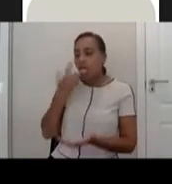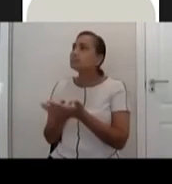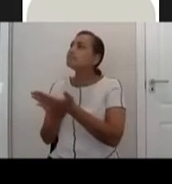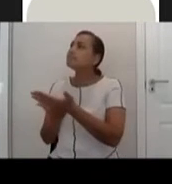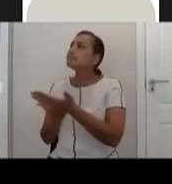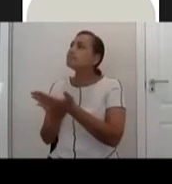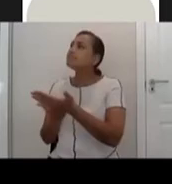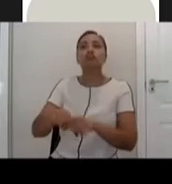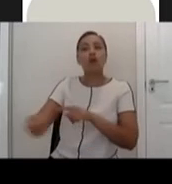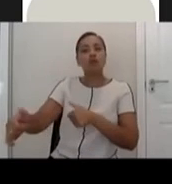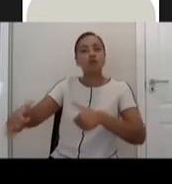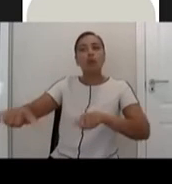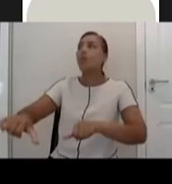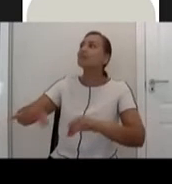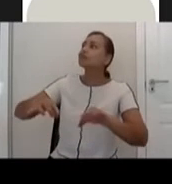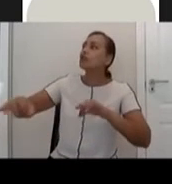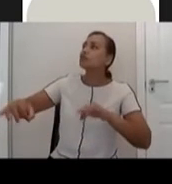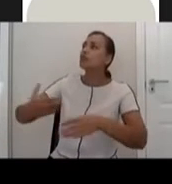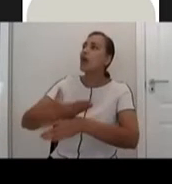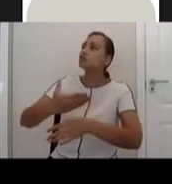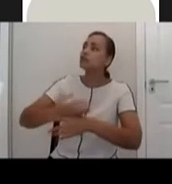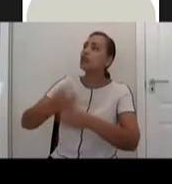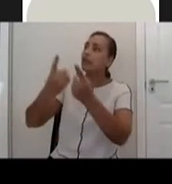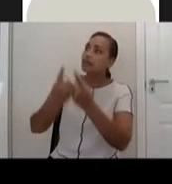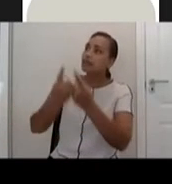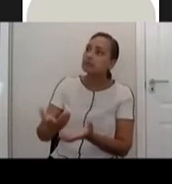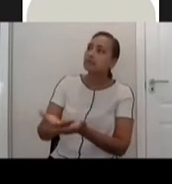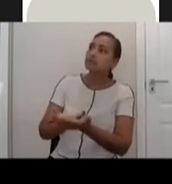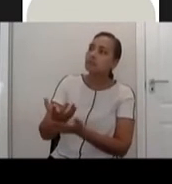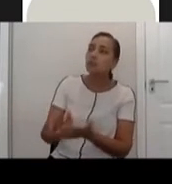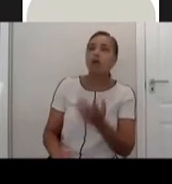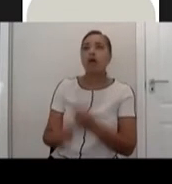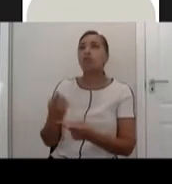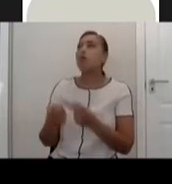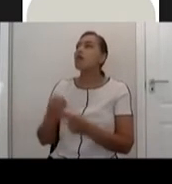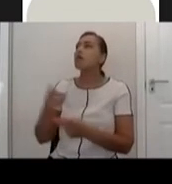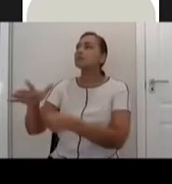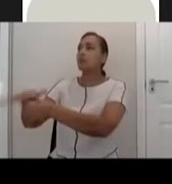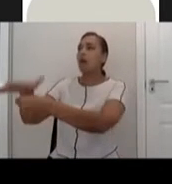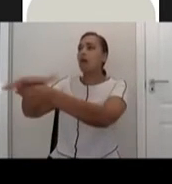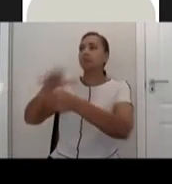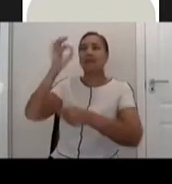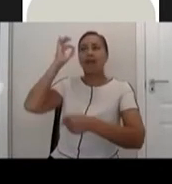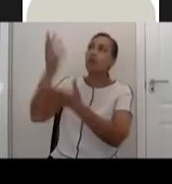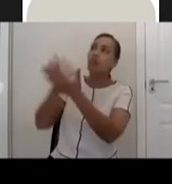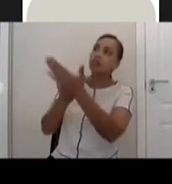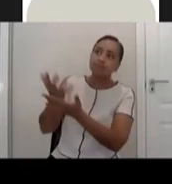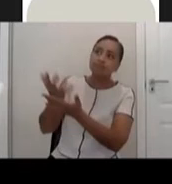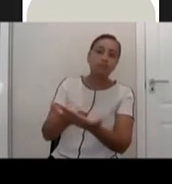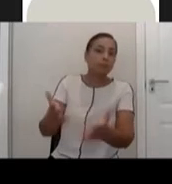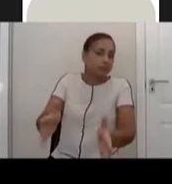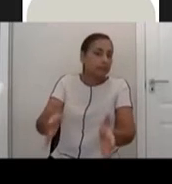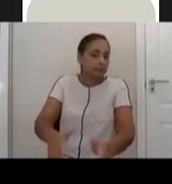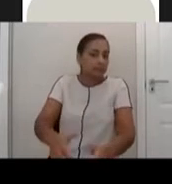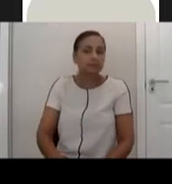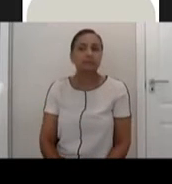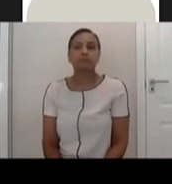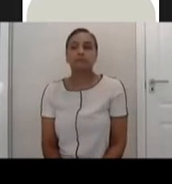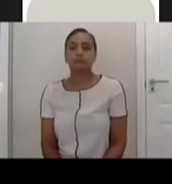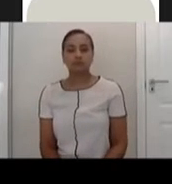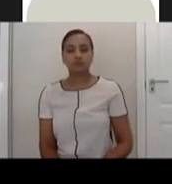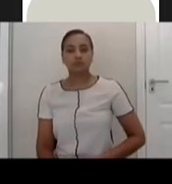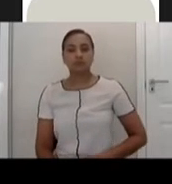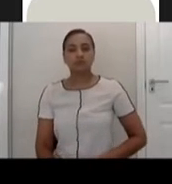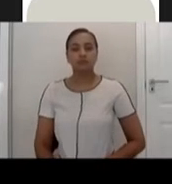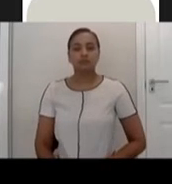those strategies and actions with other departments in the council as well. Thanks. It's just useful